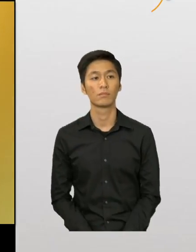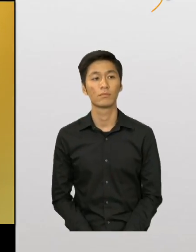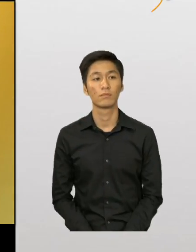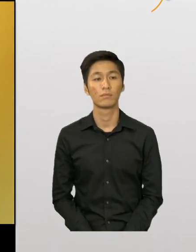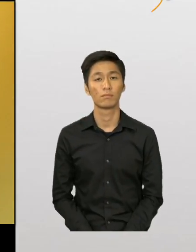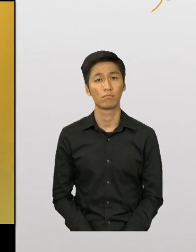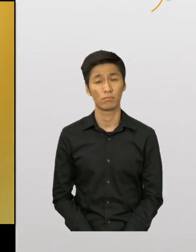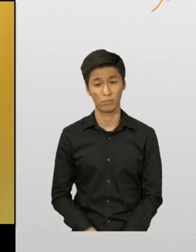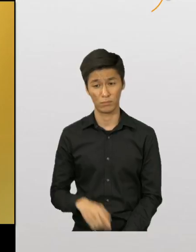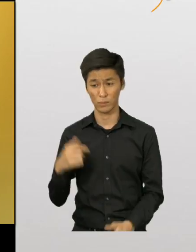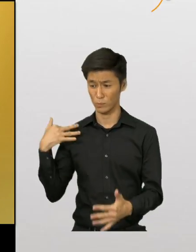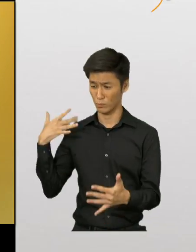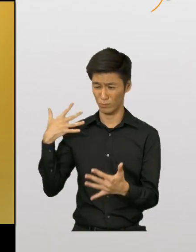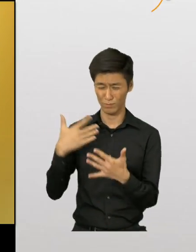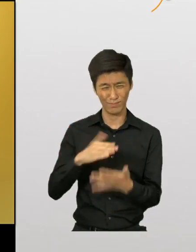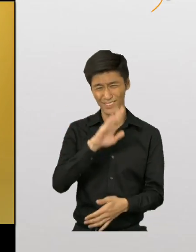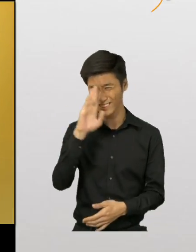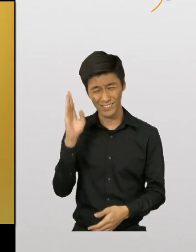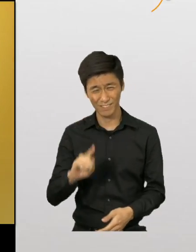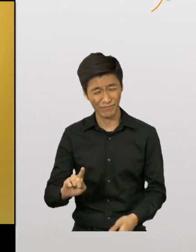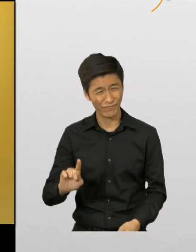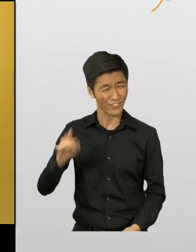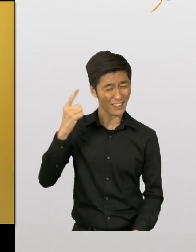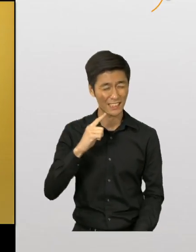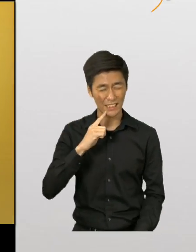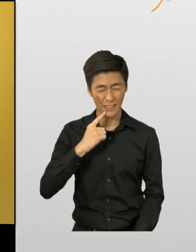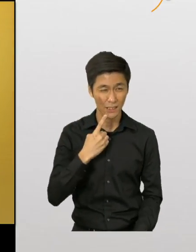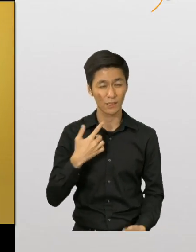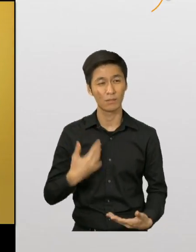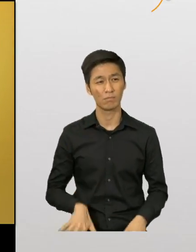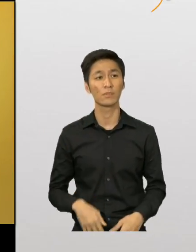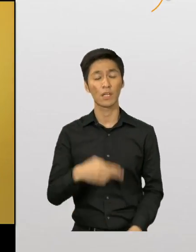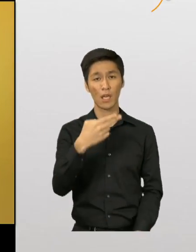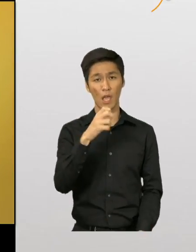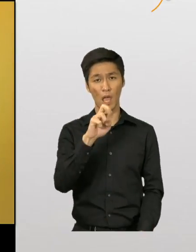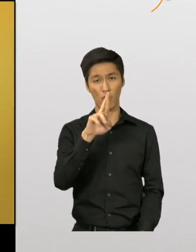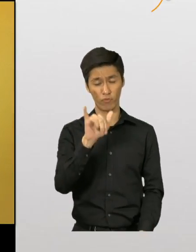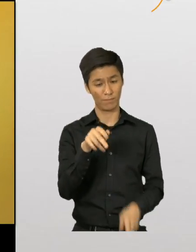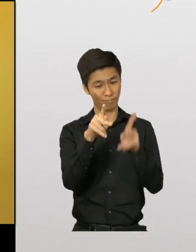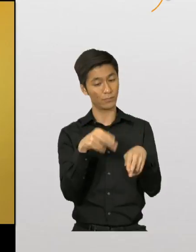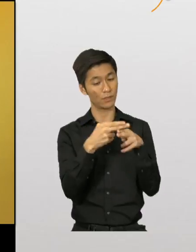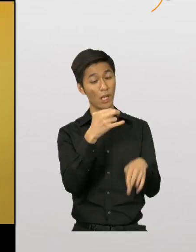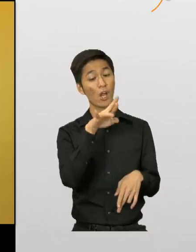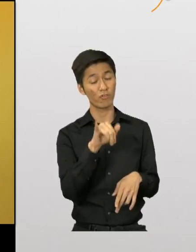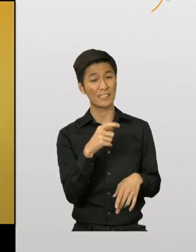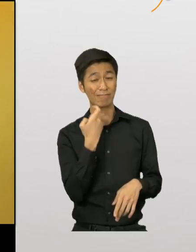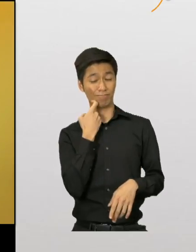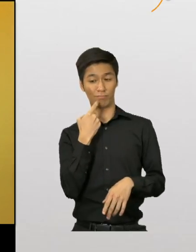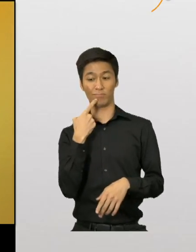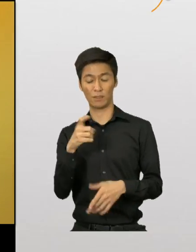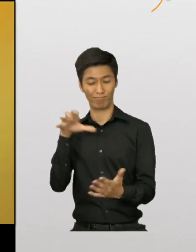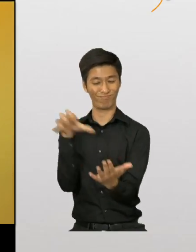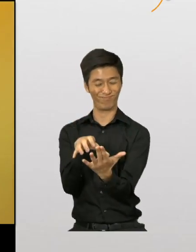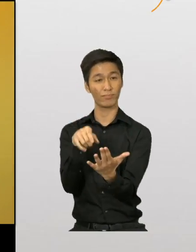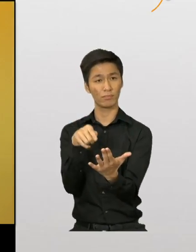This is an unprecedented situation. Henry Kissinger recently told the Financial Times, "We are in